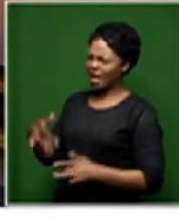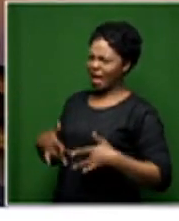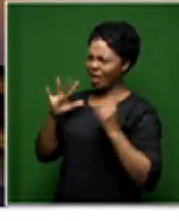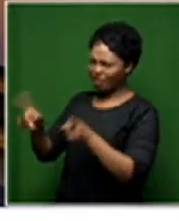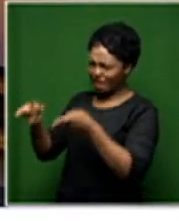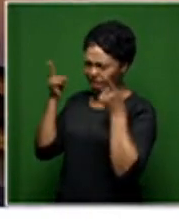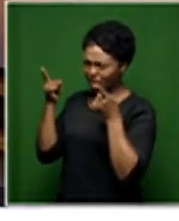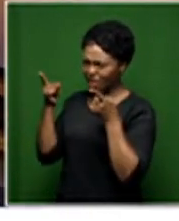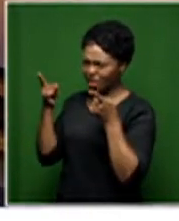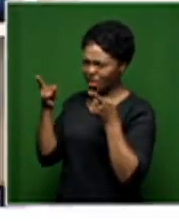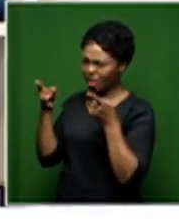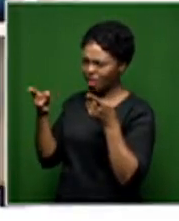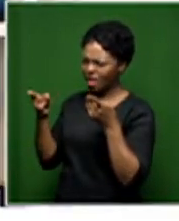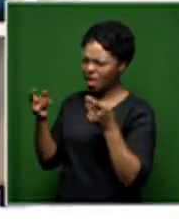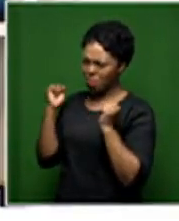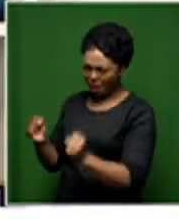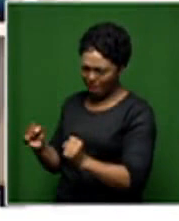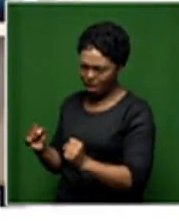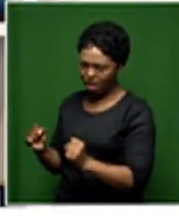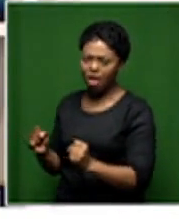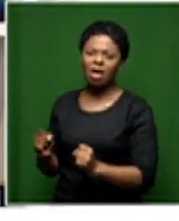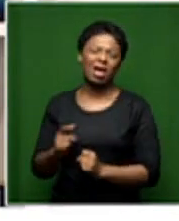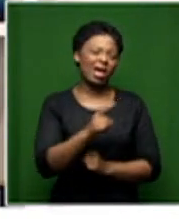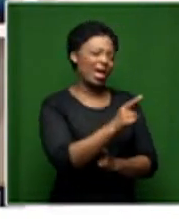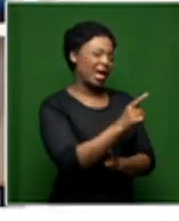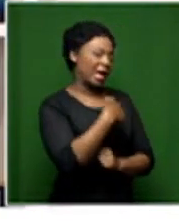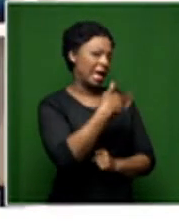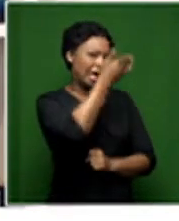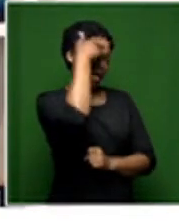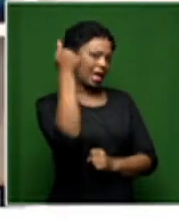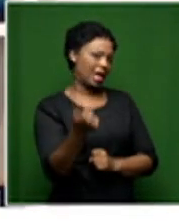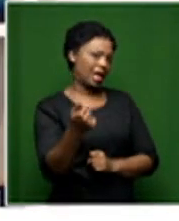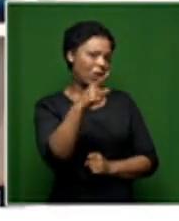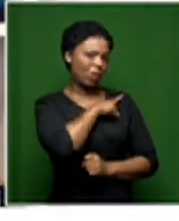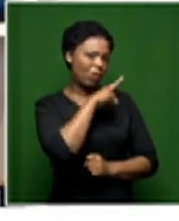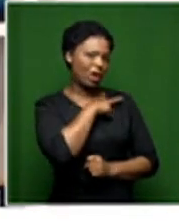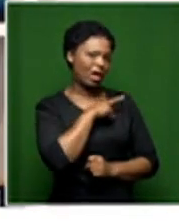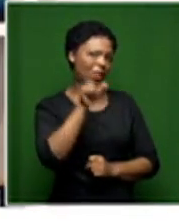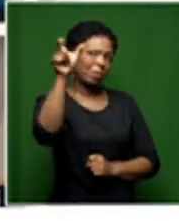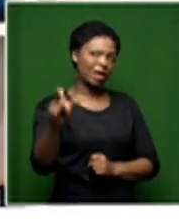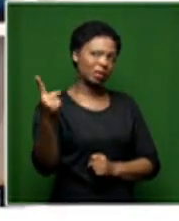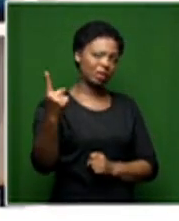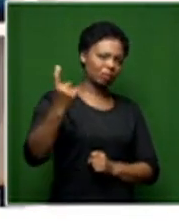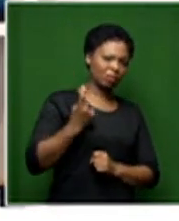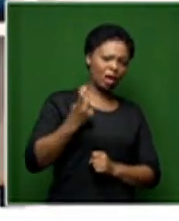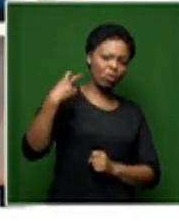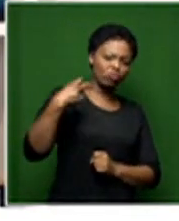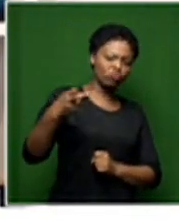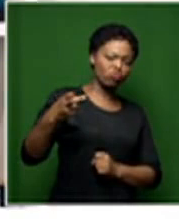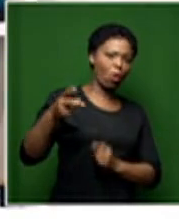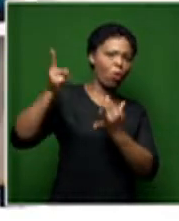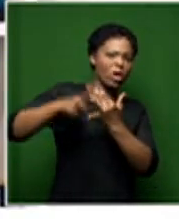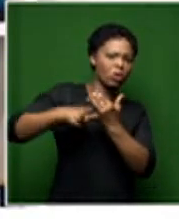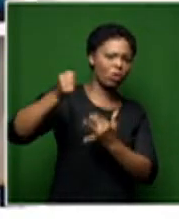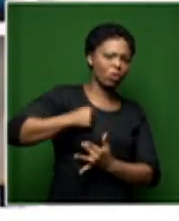same? I could never really know because the other day I had somebody stalking me, knocking at my window at night, trying to